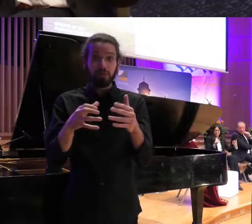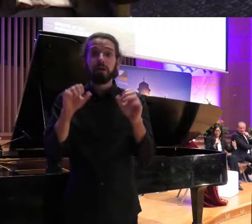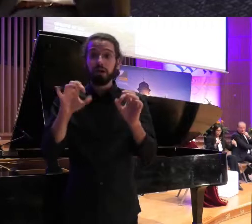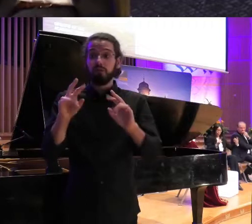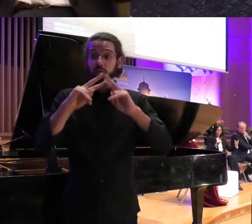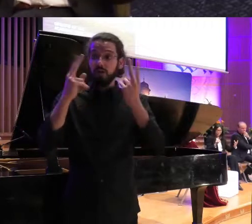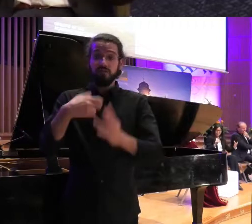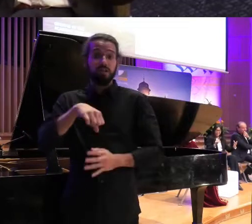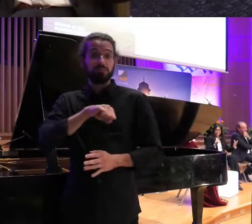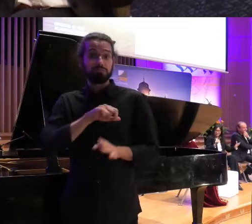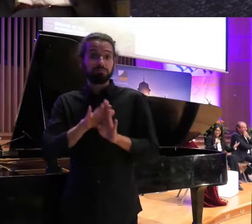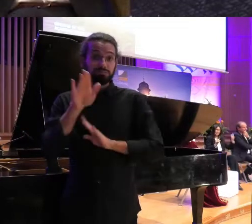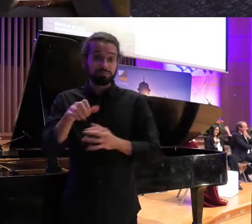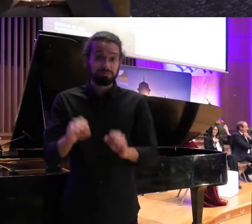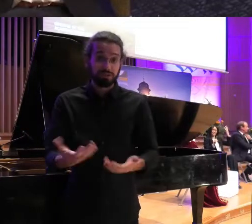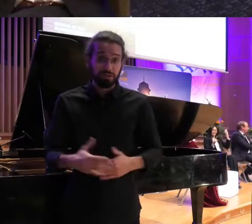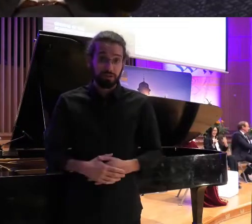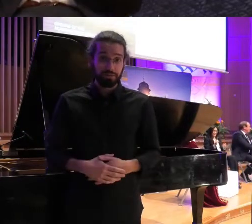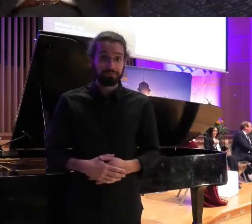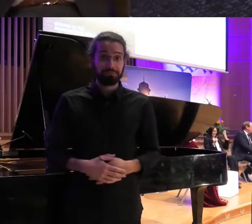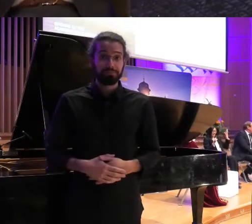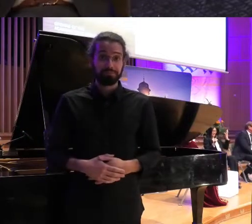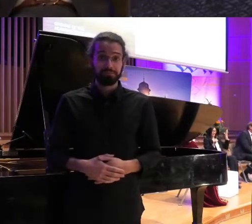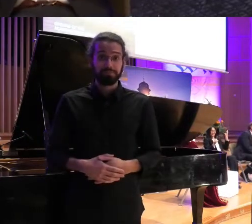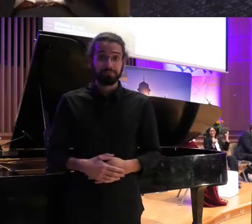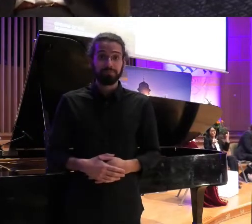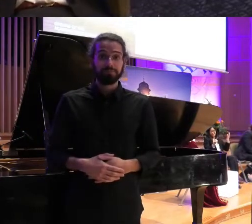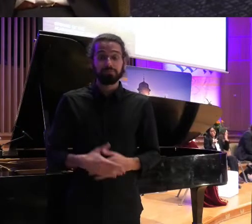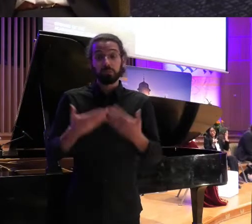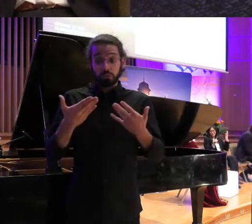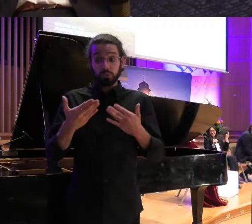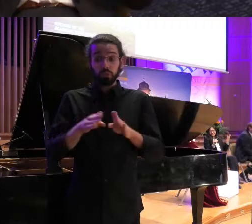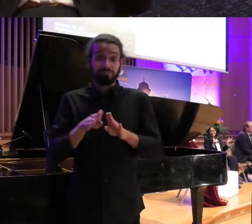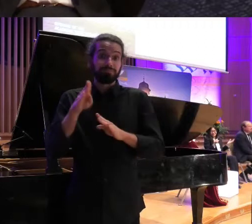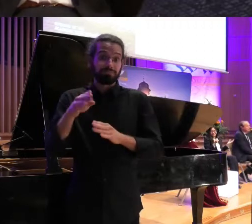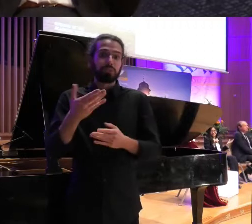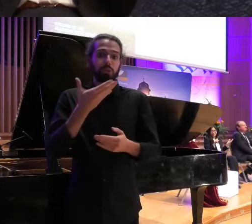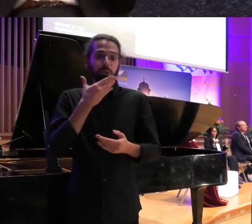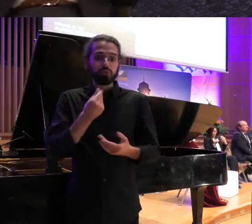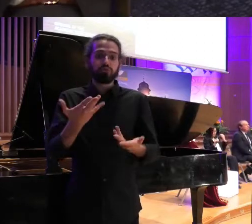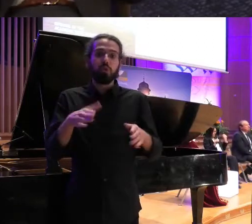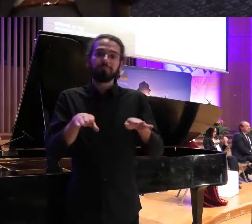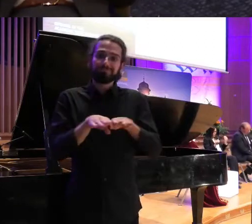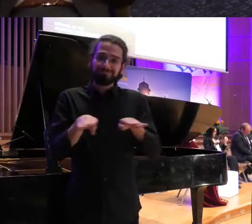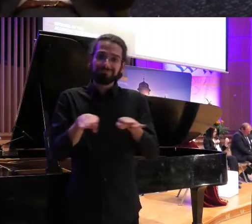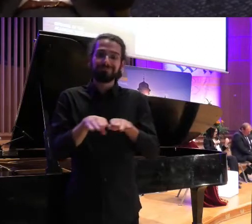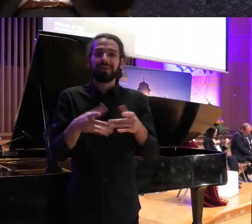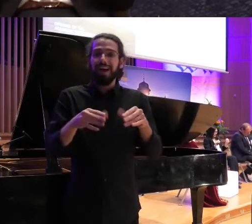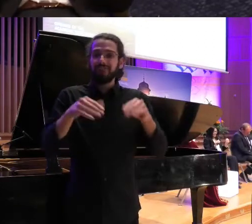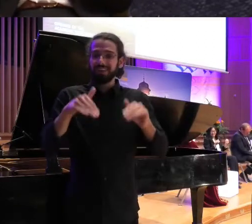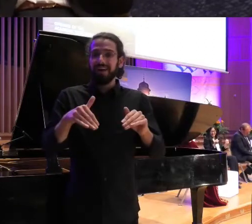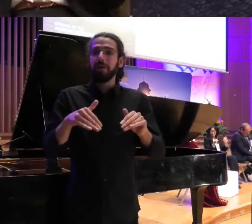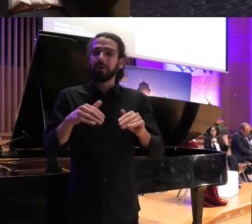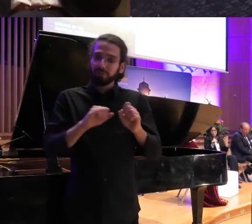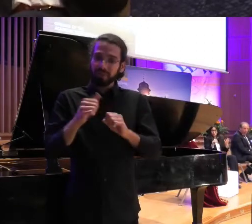to a much better place, like the fantastic queer has sung, we want to make the world a better